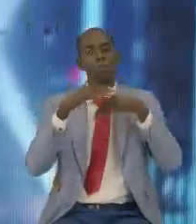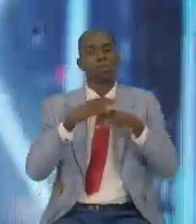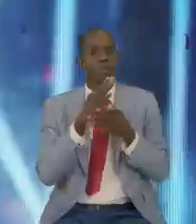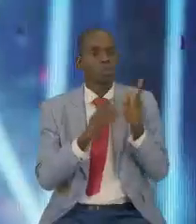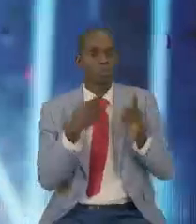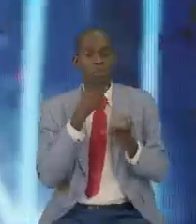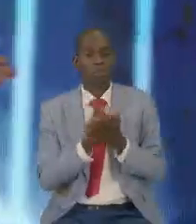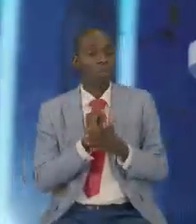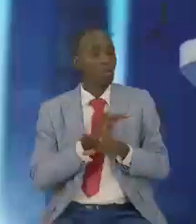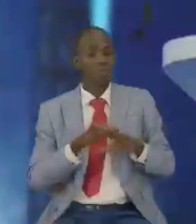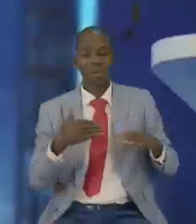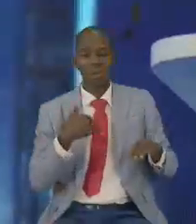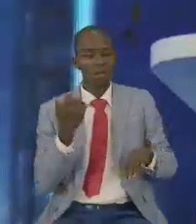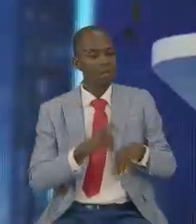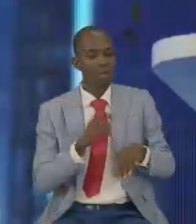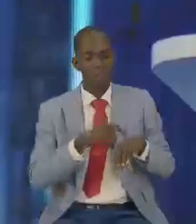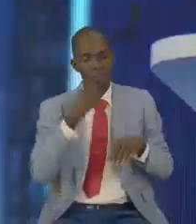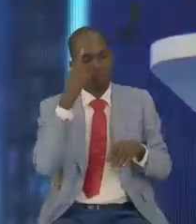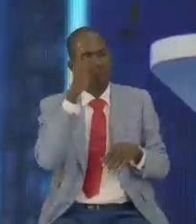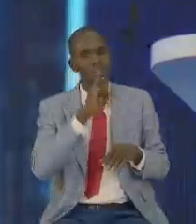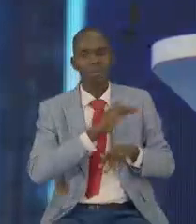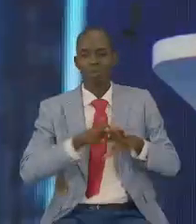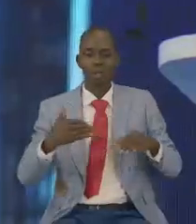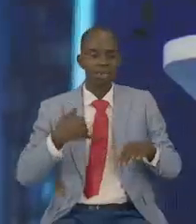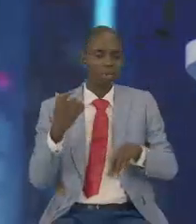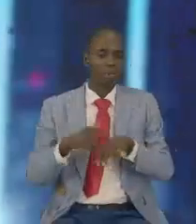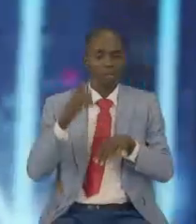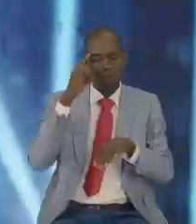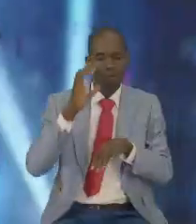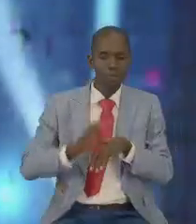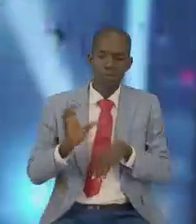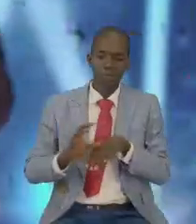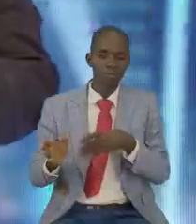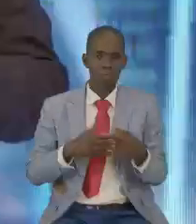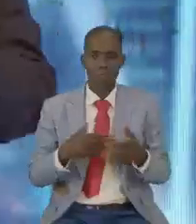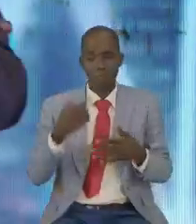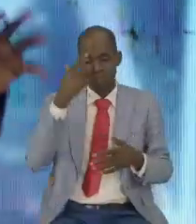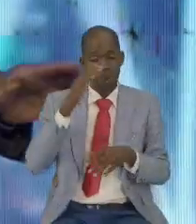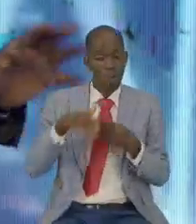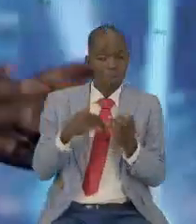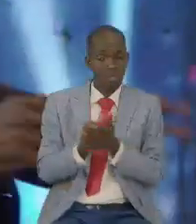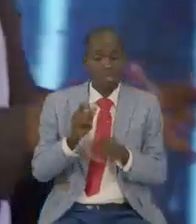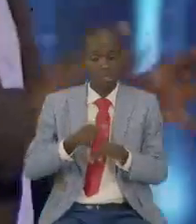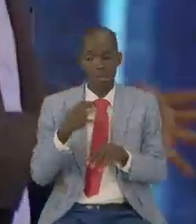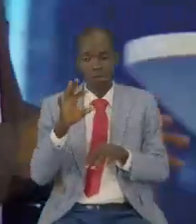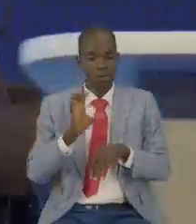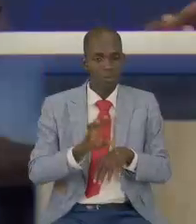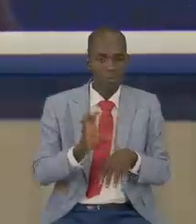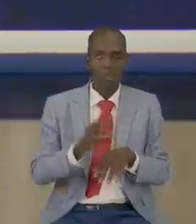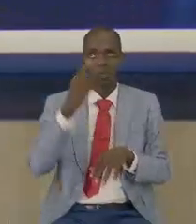church, because all that time I will spend in the church, I need to read, I need